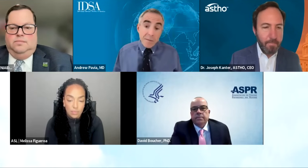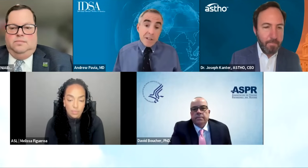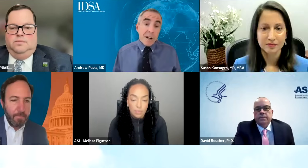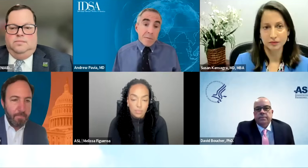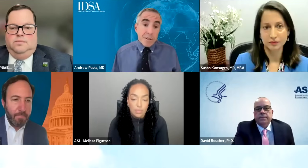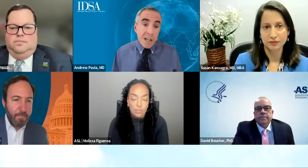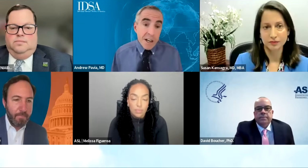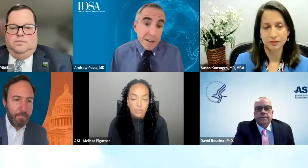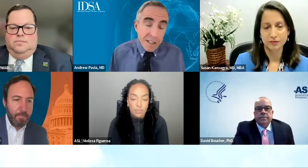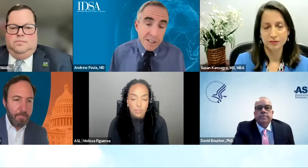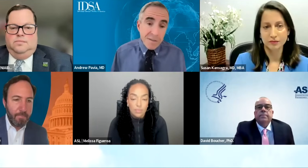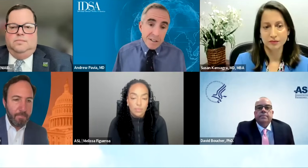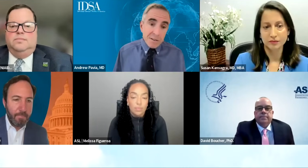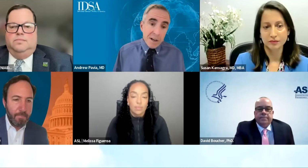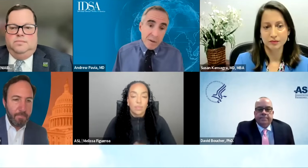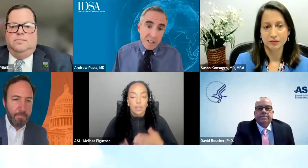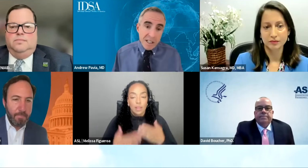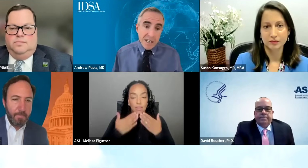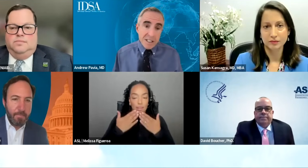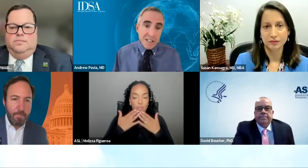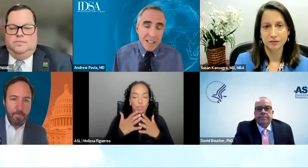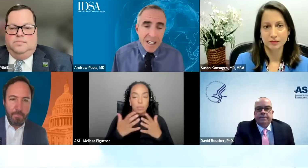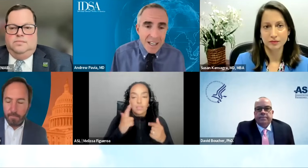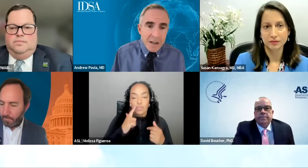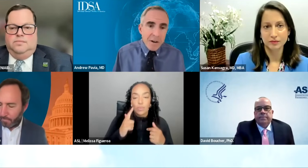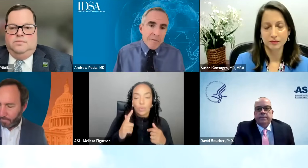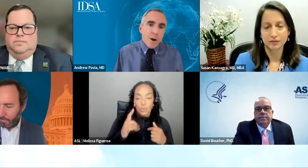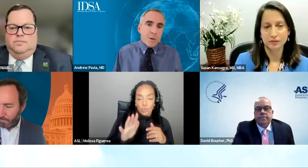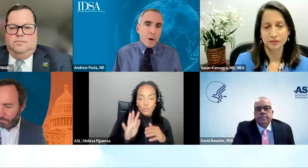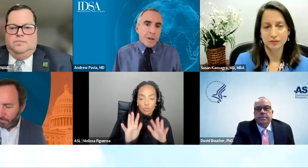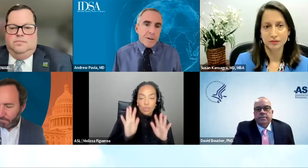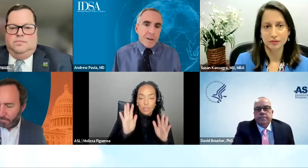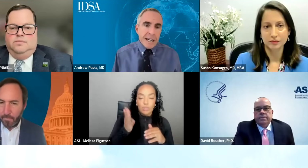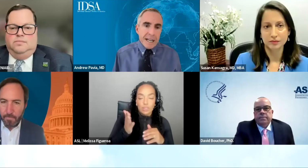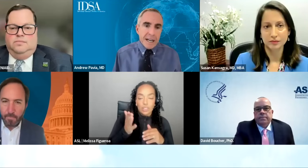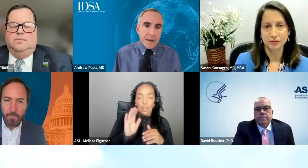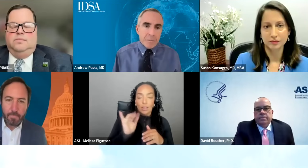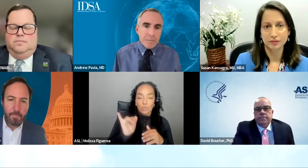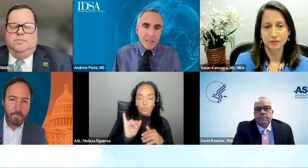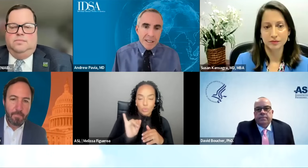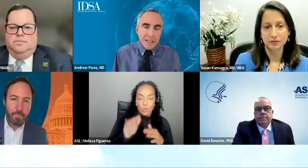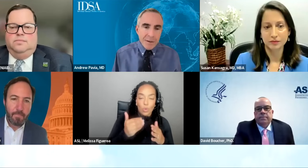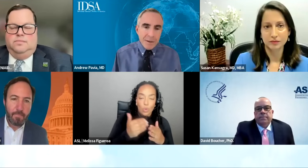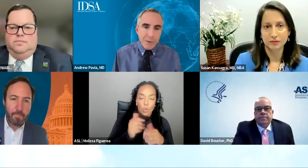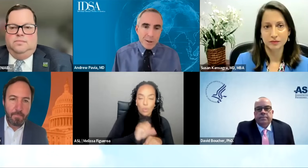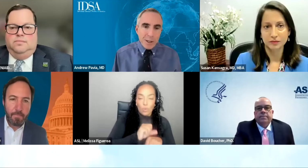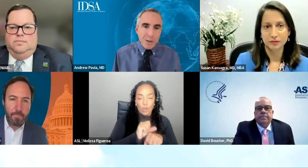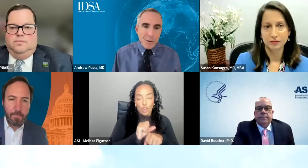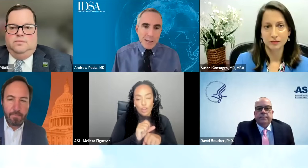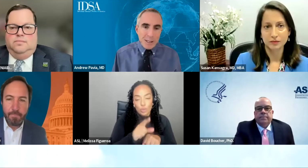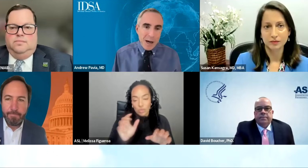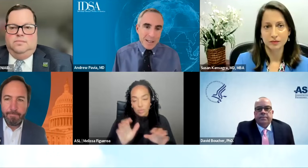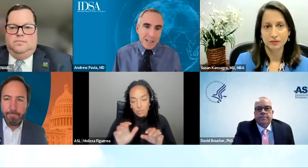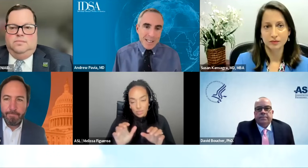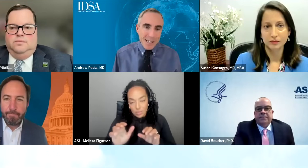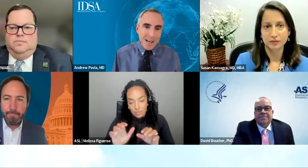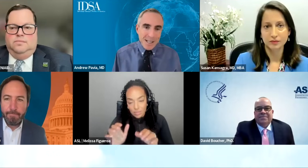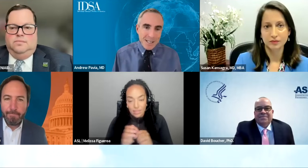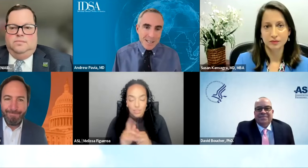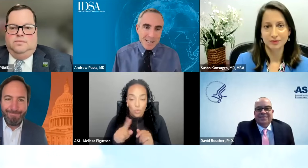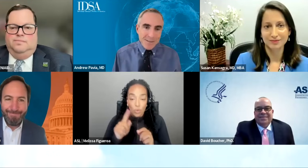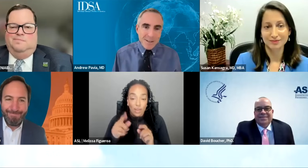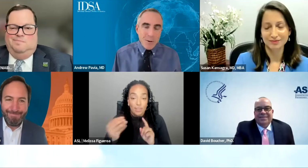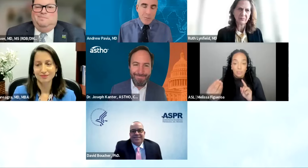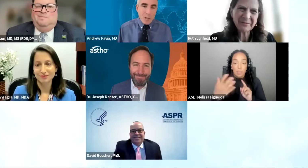Thank you very much, Dr. Boucher and Dr. Eisen, for those great presentations, and for all the work you're doing. The work that you do when the spotlight isn't